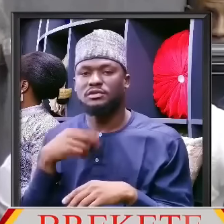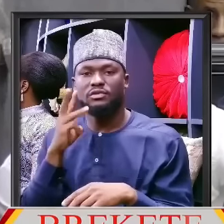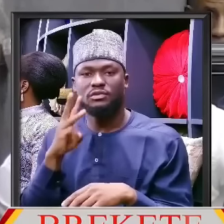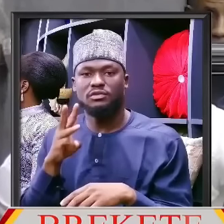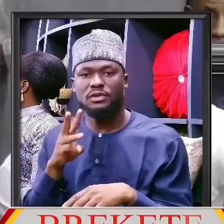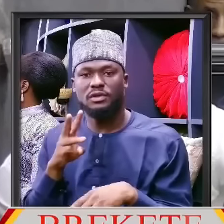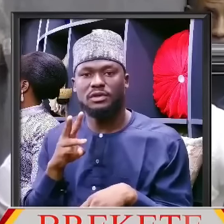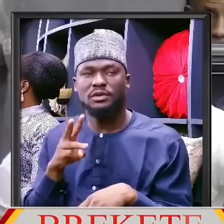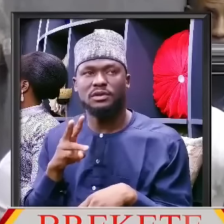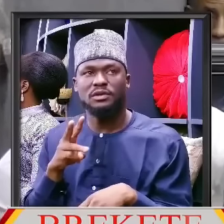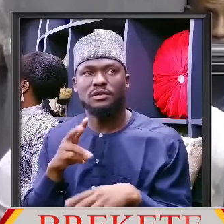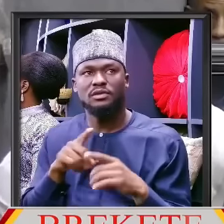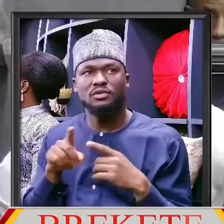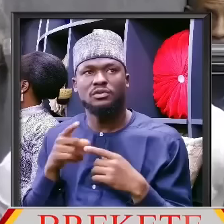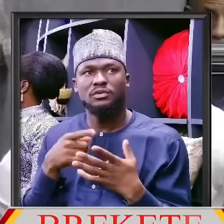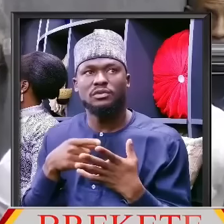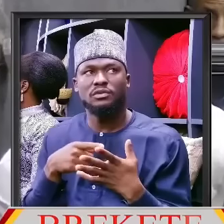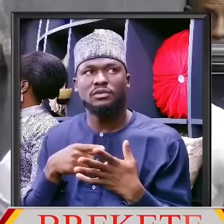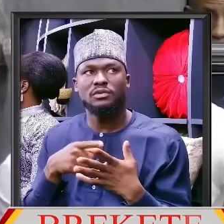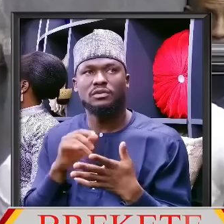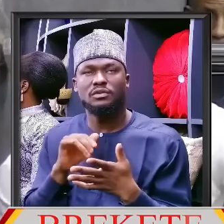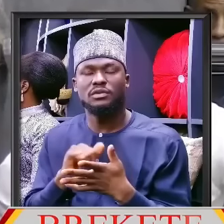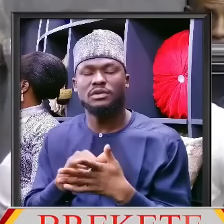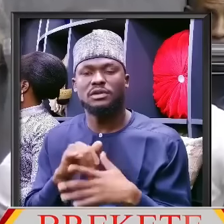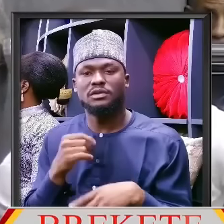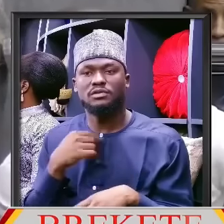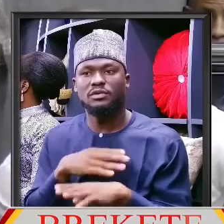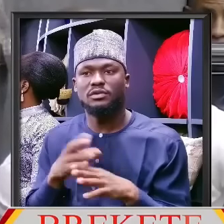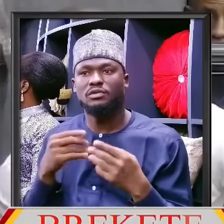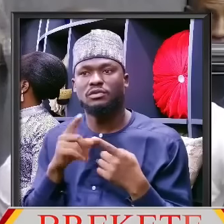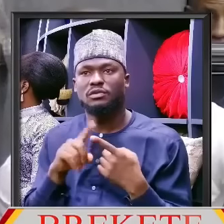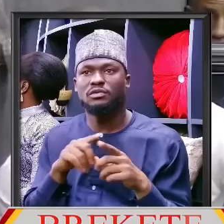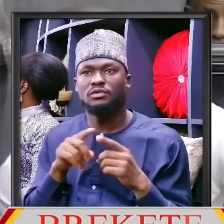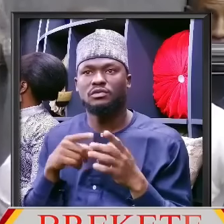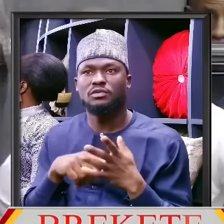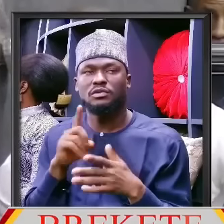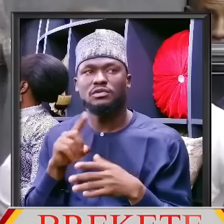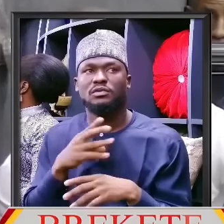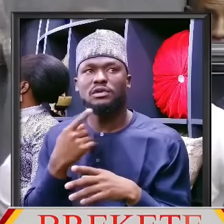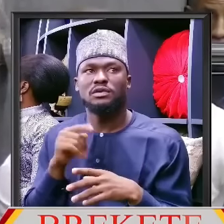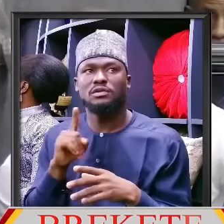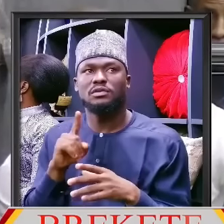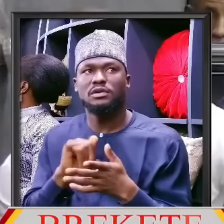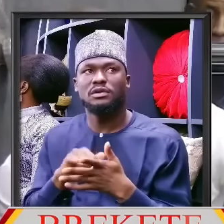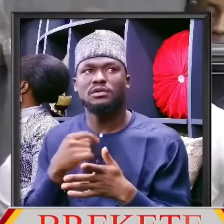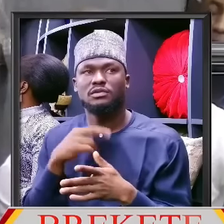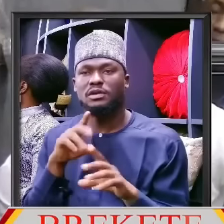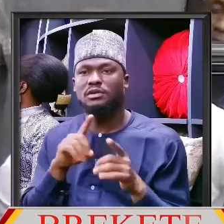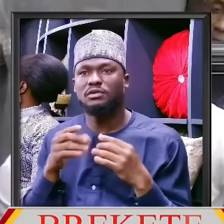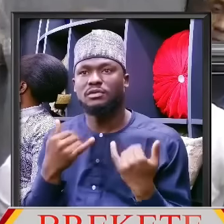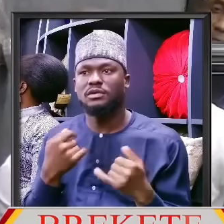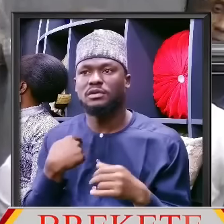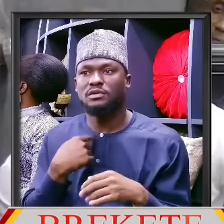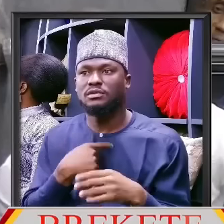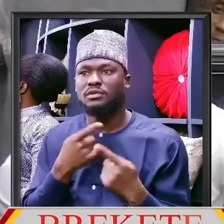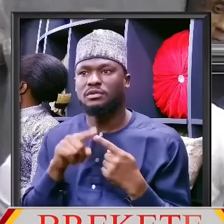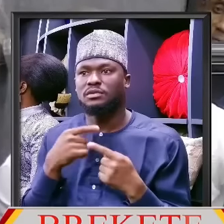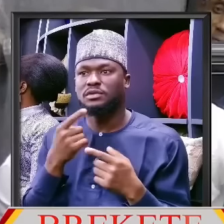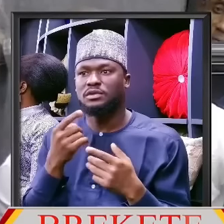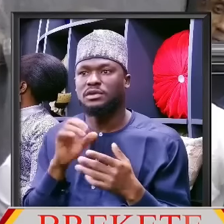do some, maybe NBC and people will not want that one, we'll do another one. So the one we can't do now. We can't say,